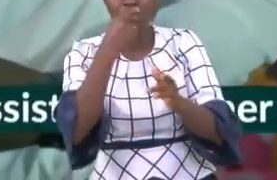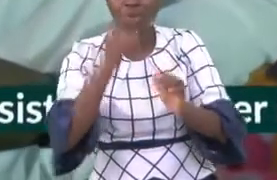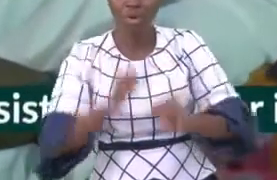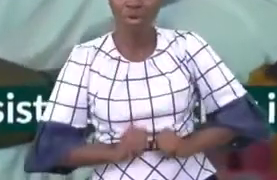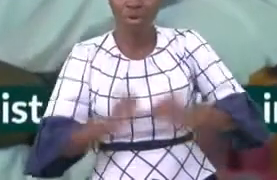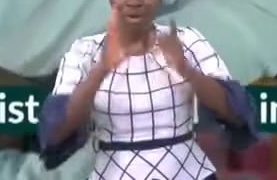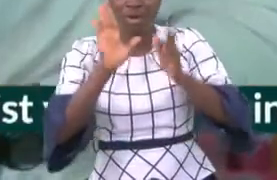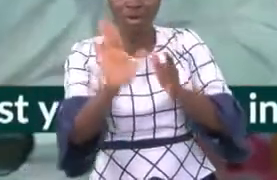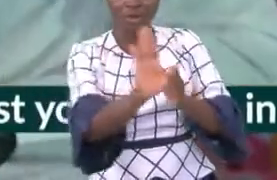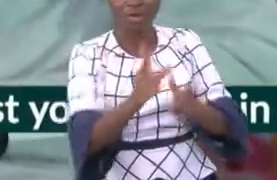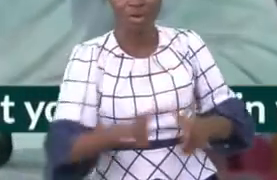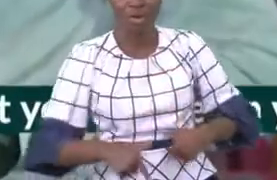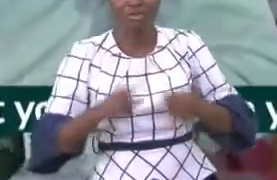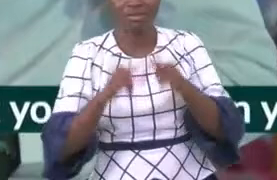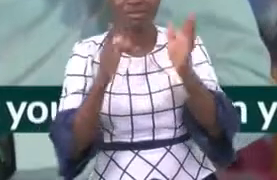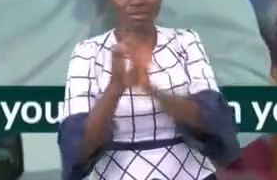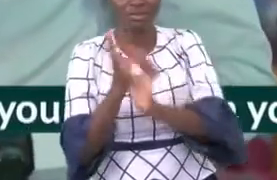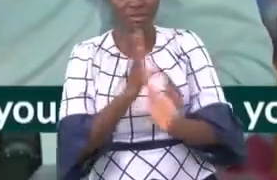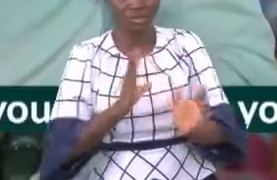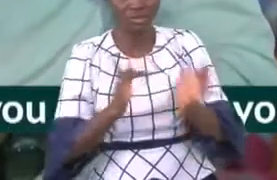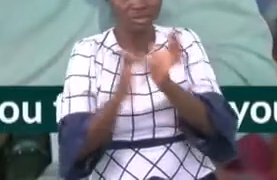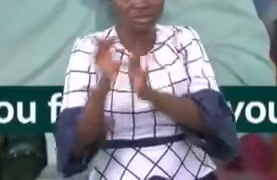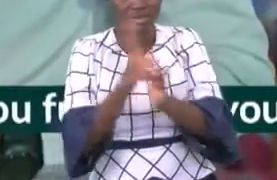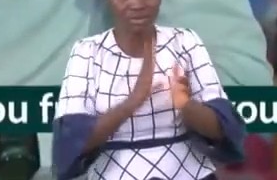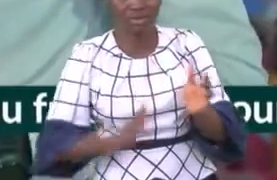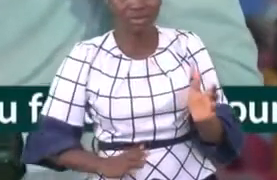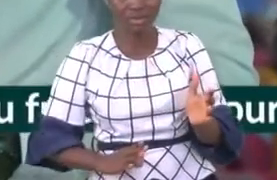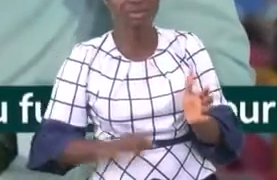on the 4th of December,